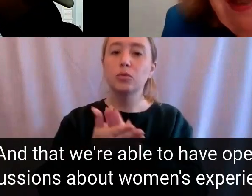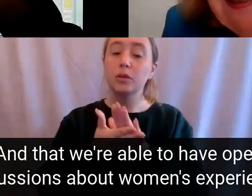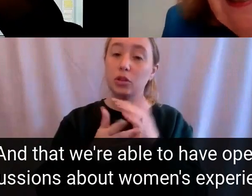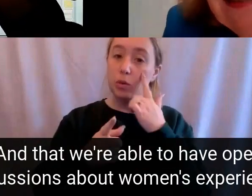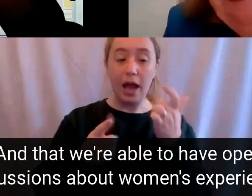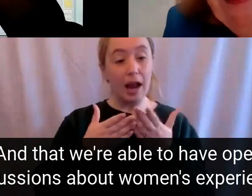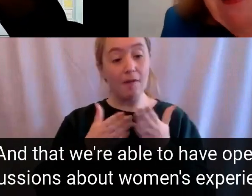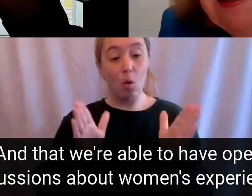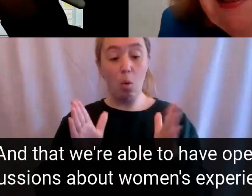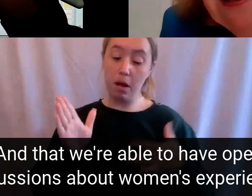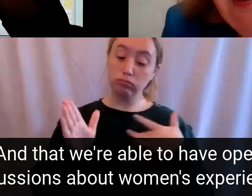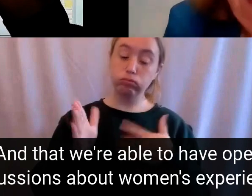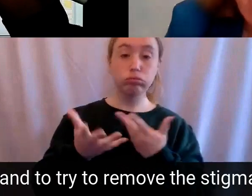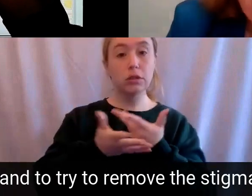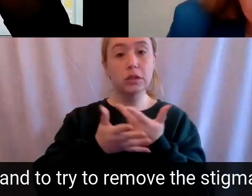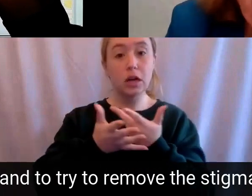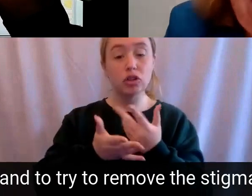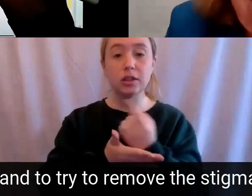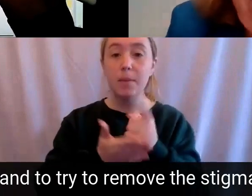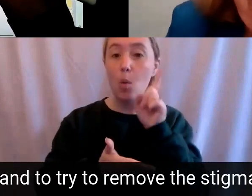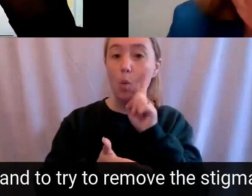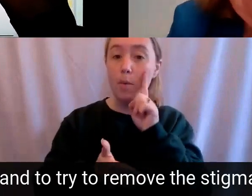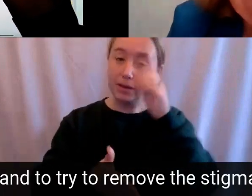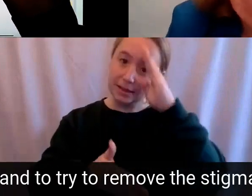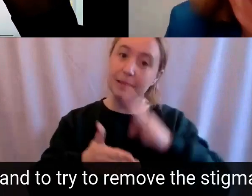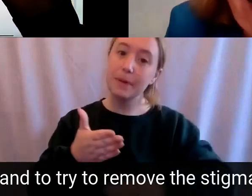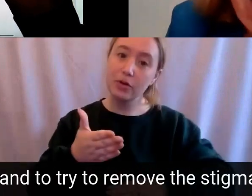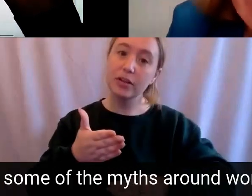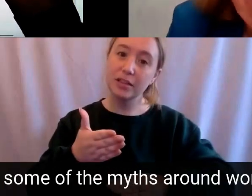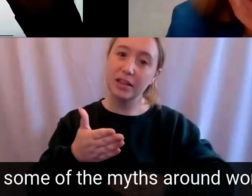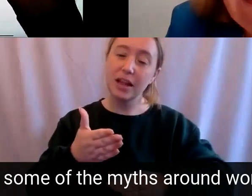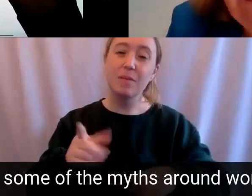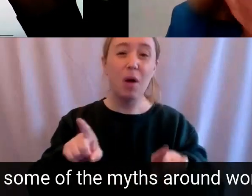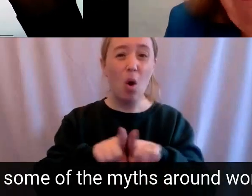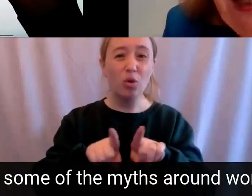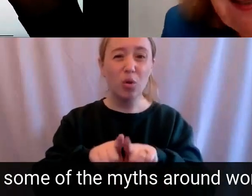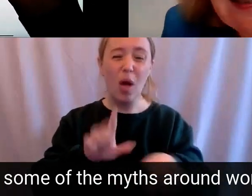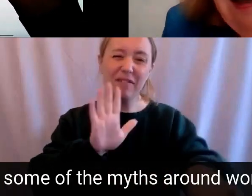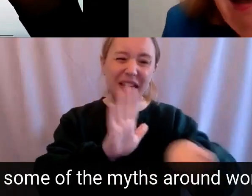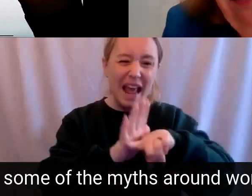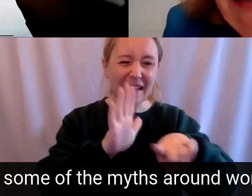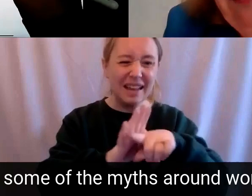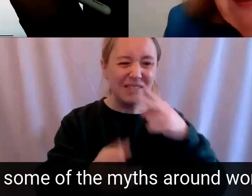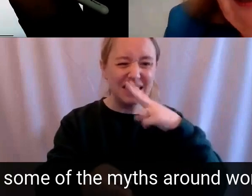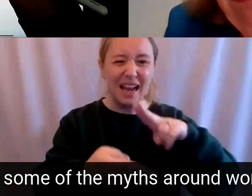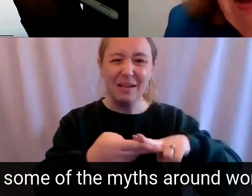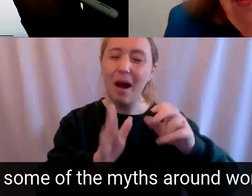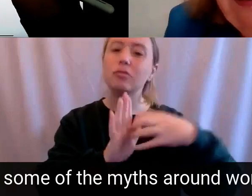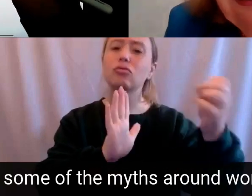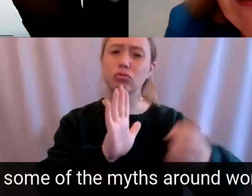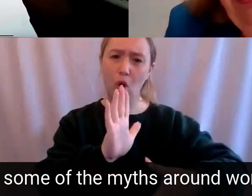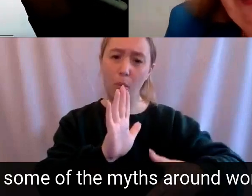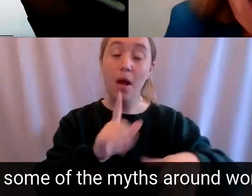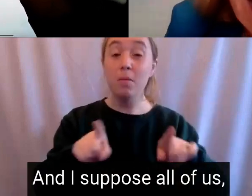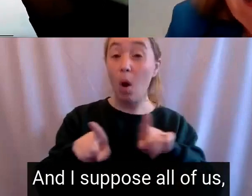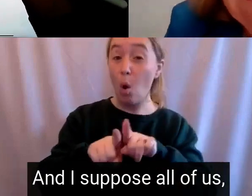about women's experiences and to try to remove the stigma and actually some of the myths around